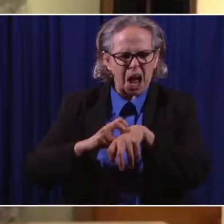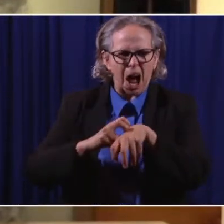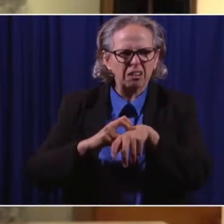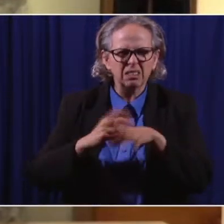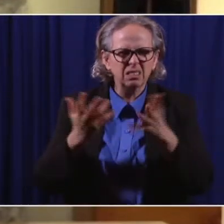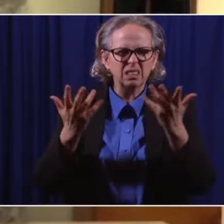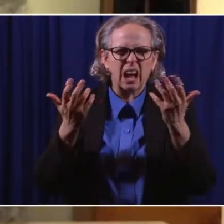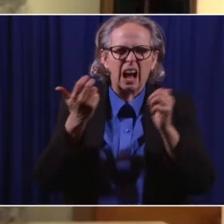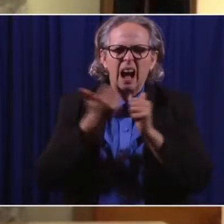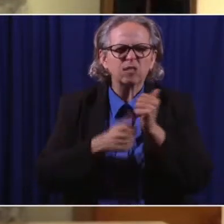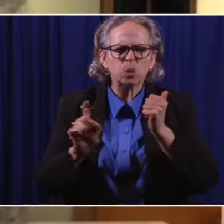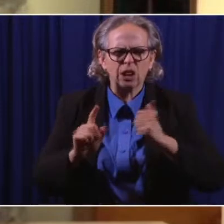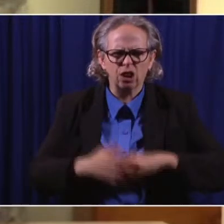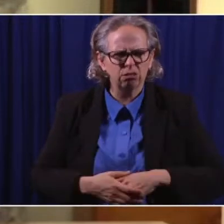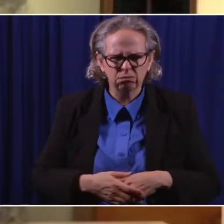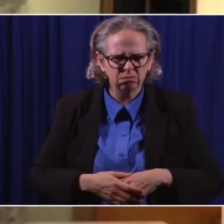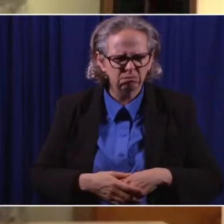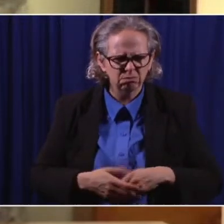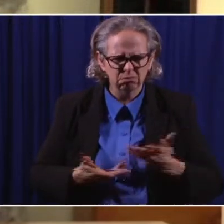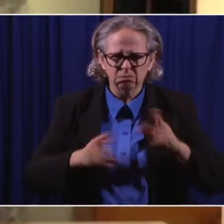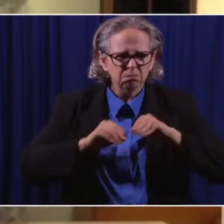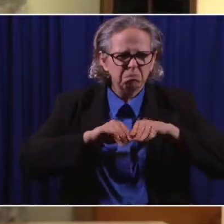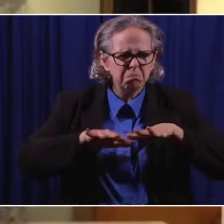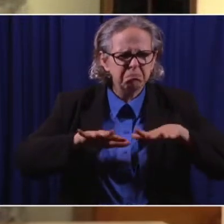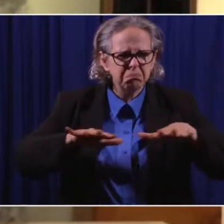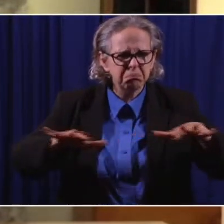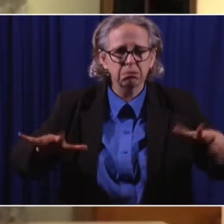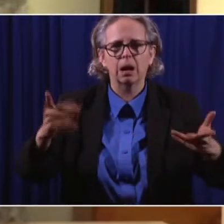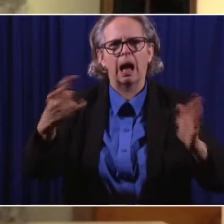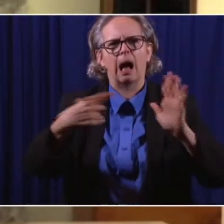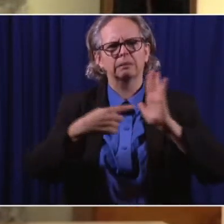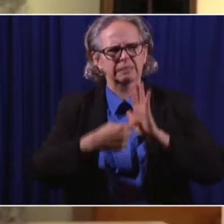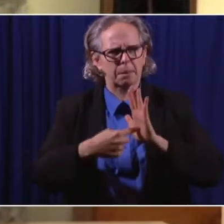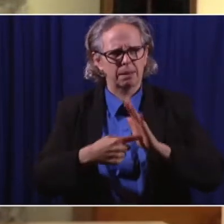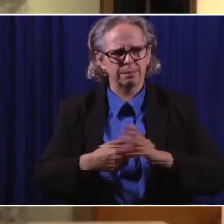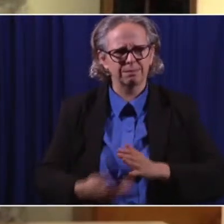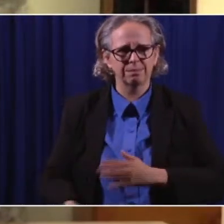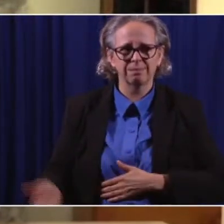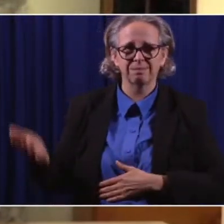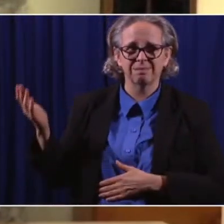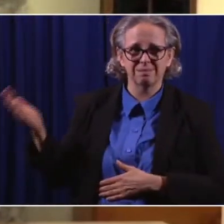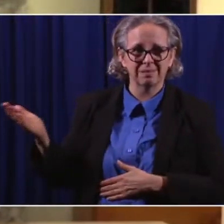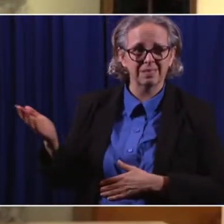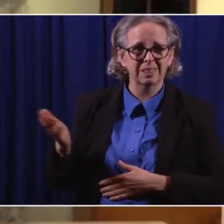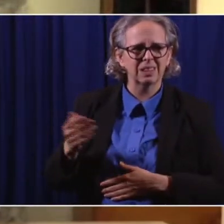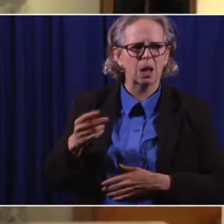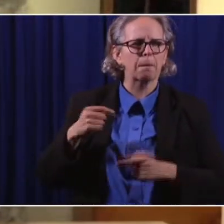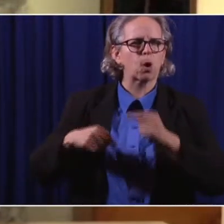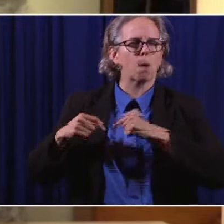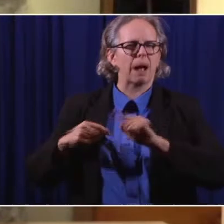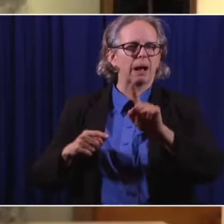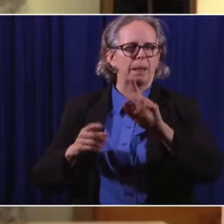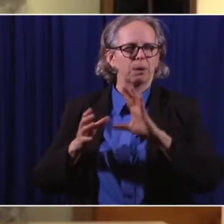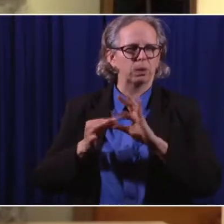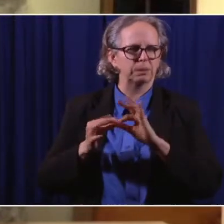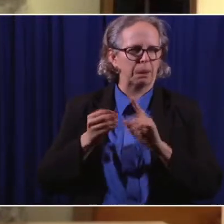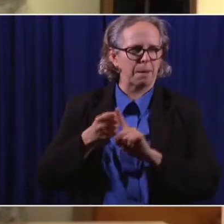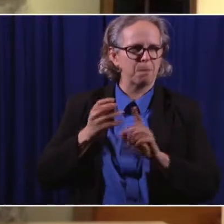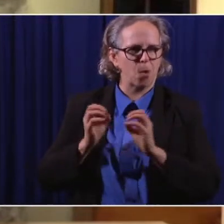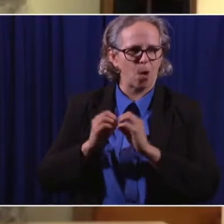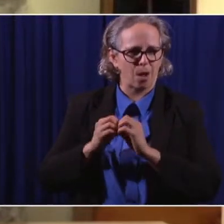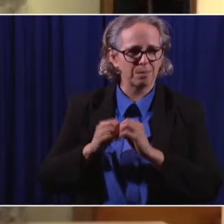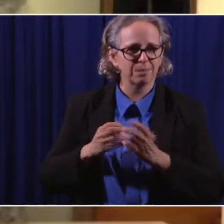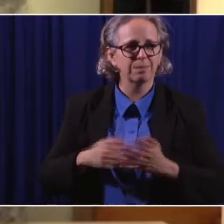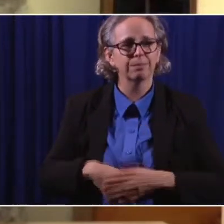to this is the first top of the list. We'll go back, Eric, to previous one. We'll go this one. Putnam